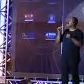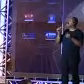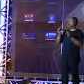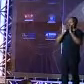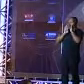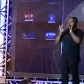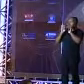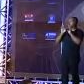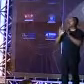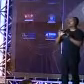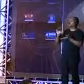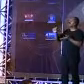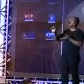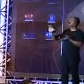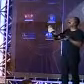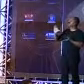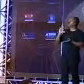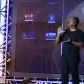One